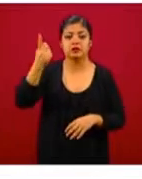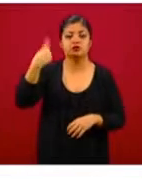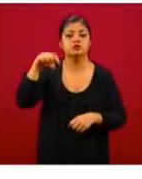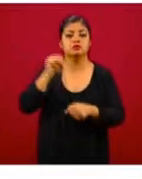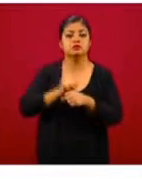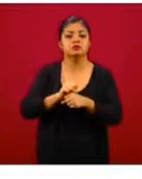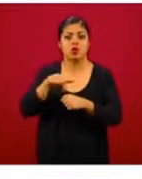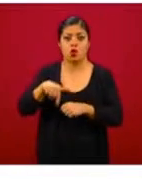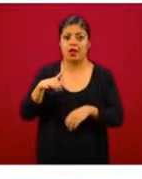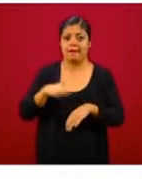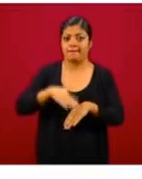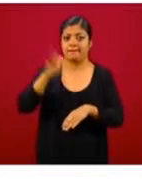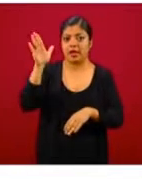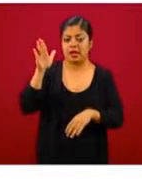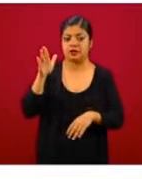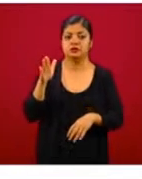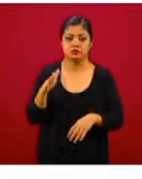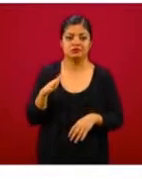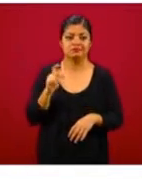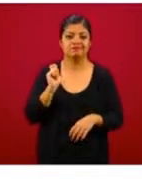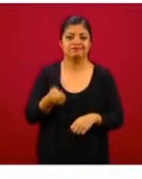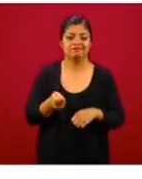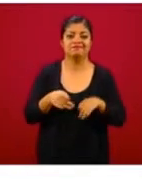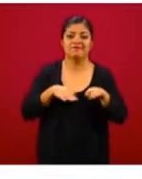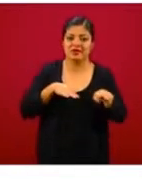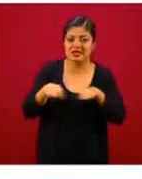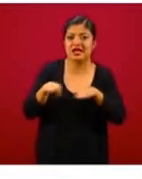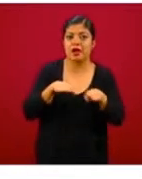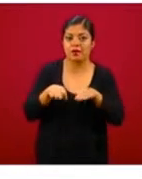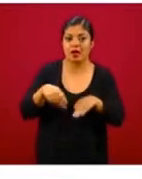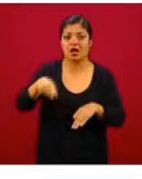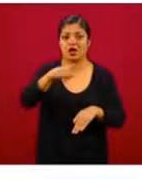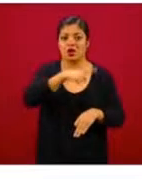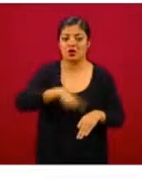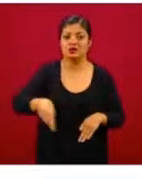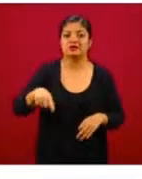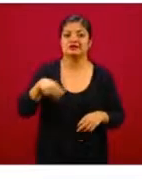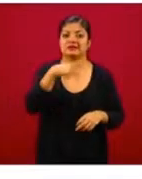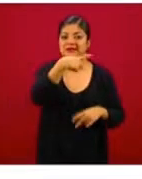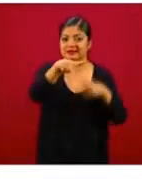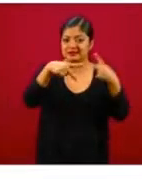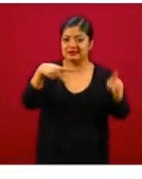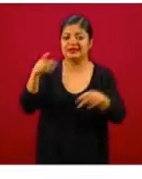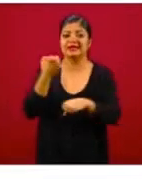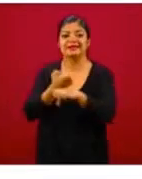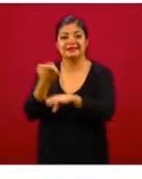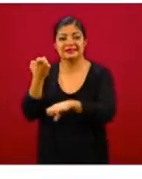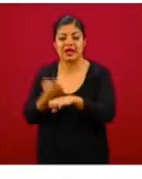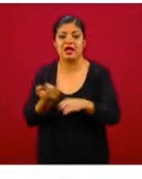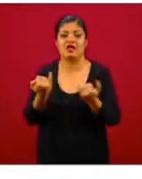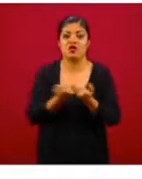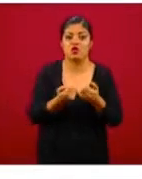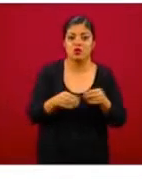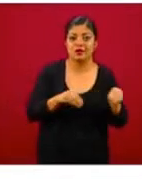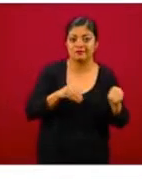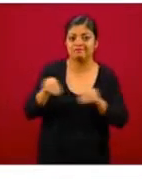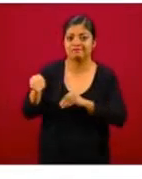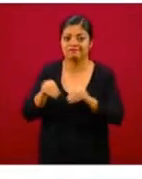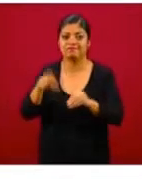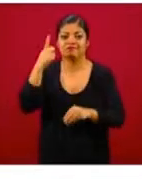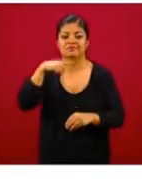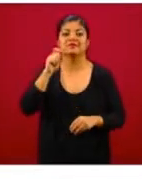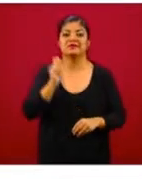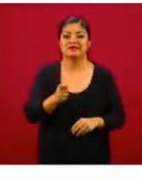occupation. Guerrero State is also seeing an increase over what we had last week, and so this is indicative of the work